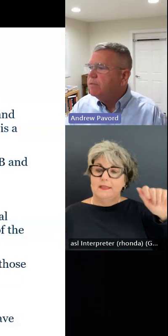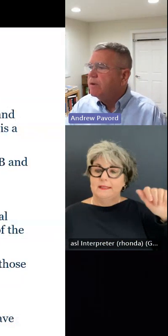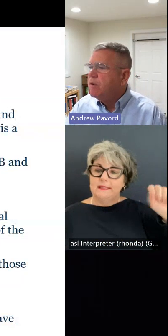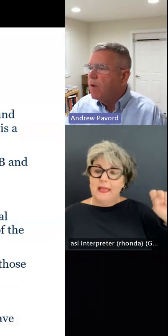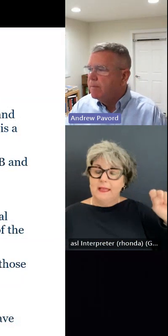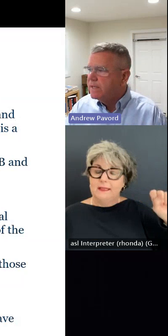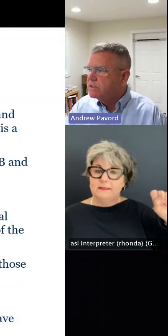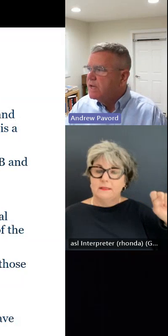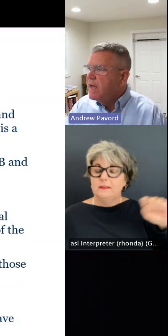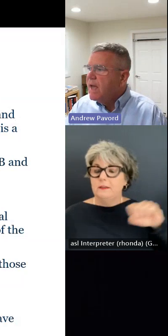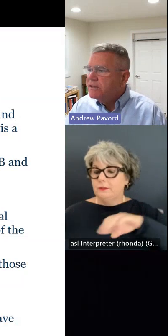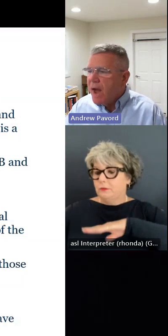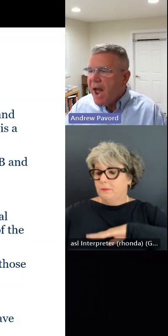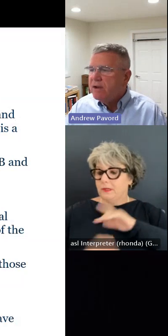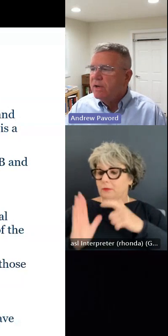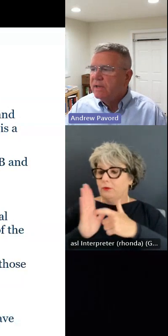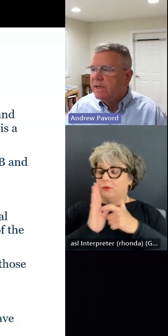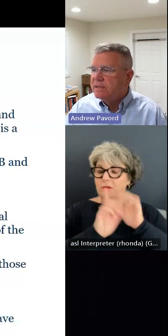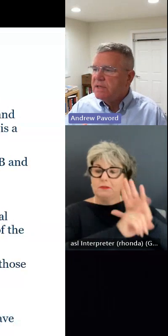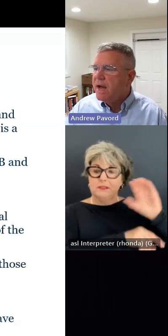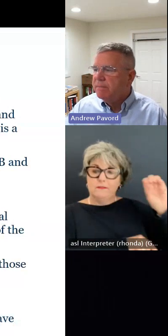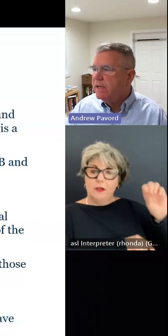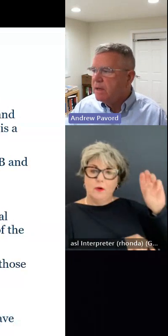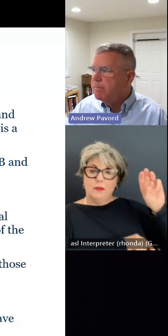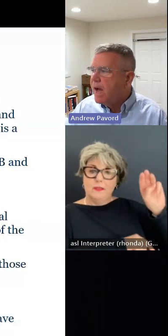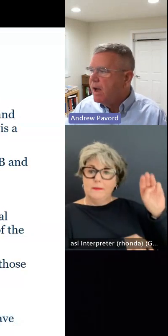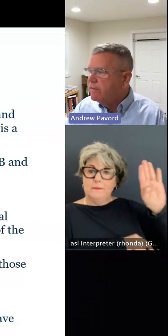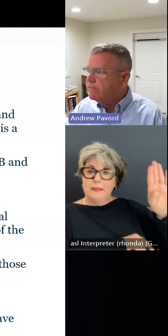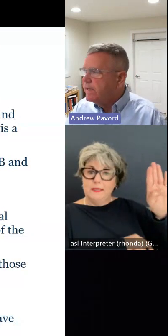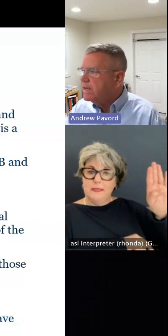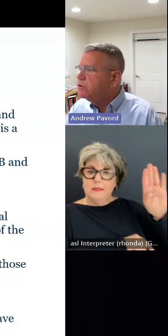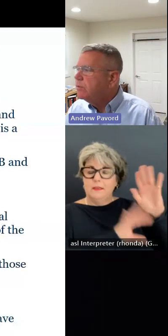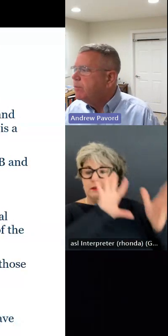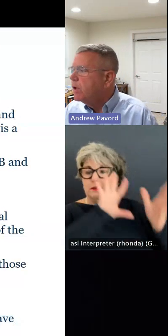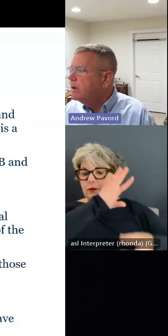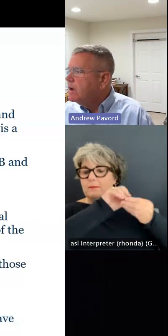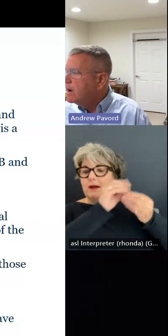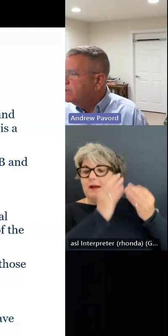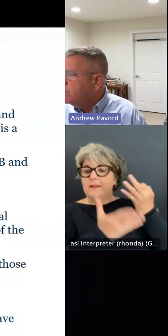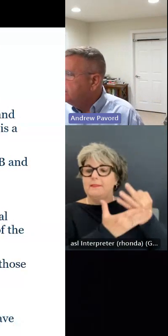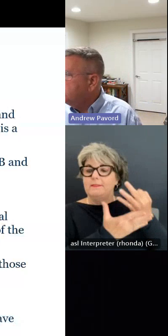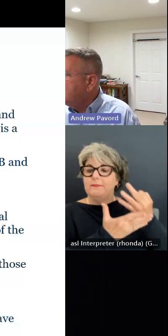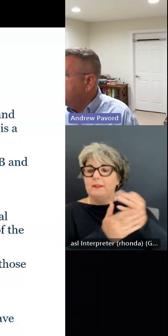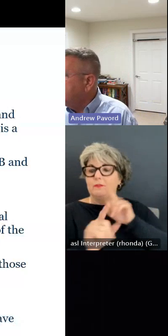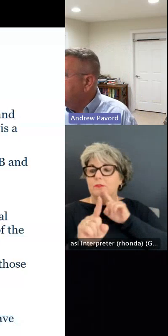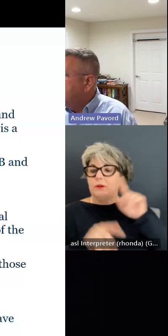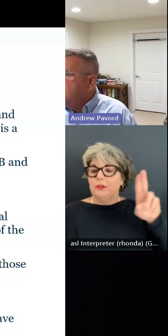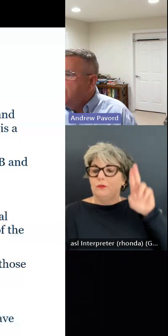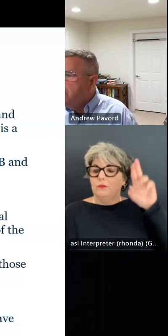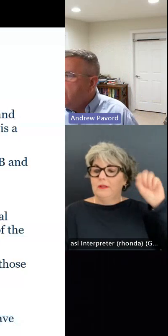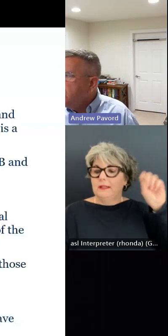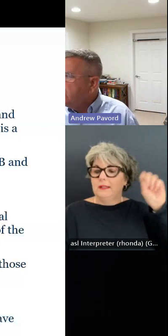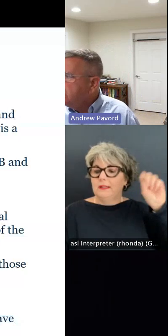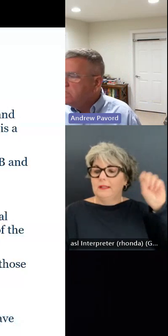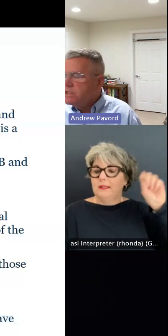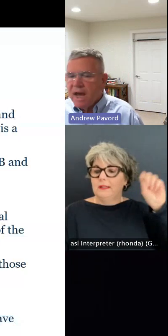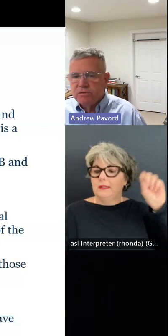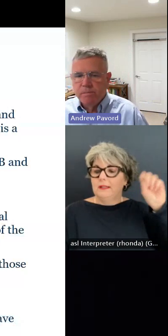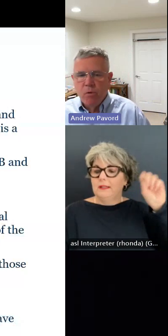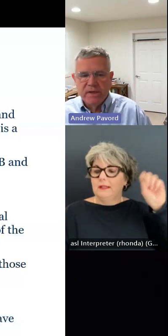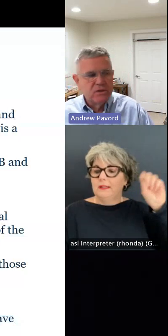meet OMB requirements and to accurately and timely compile the financial report of the US government.